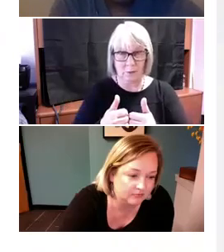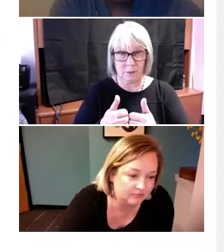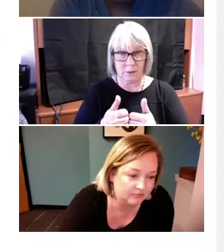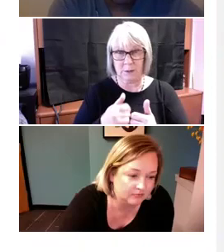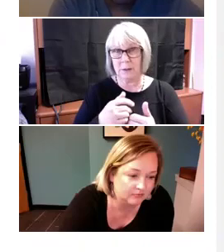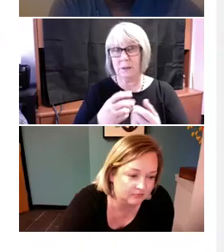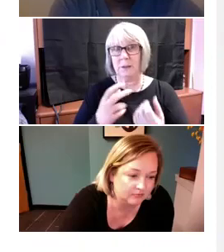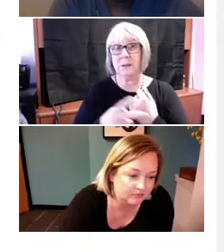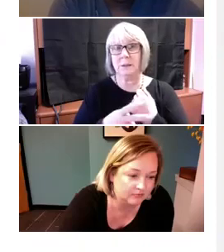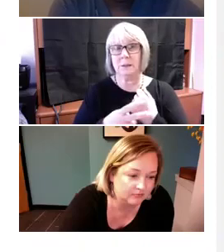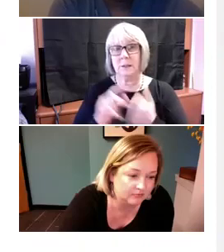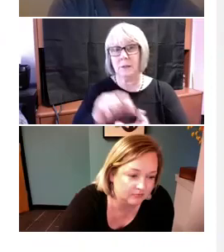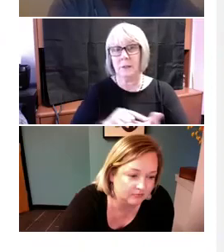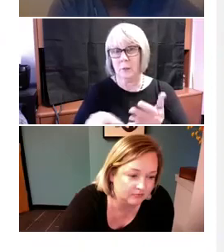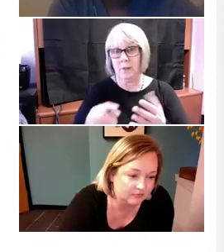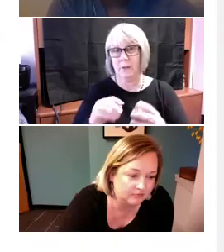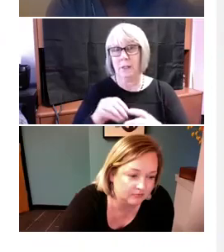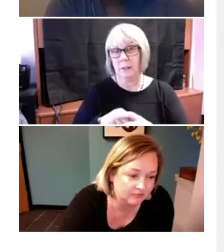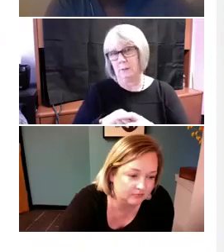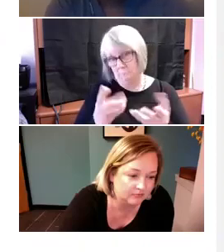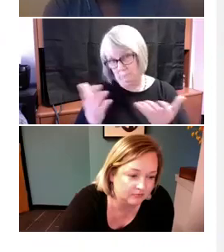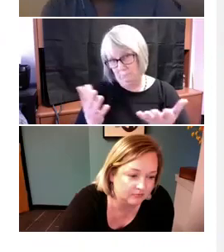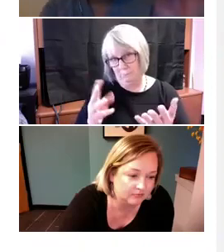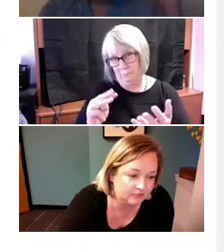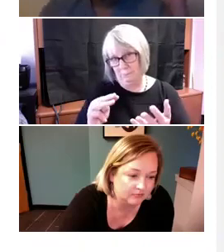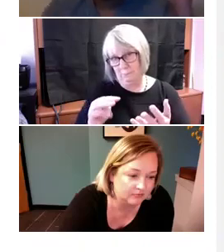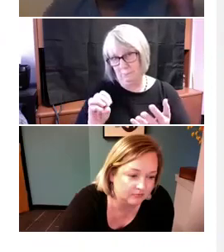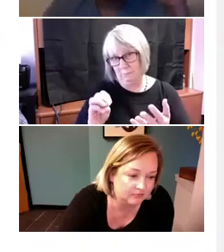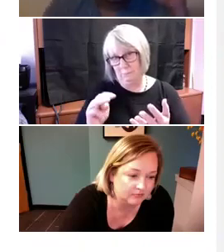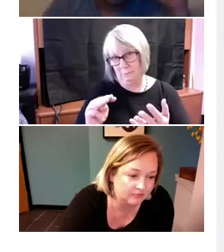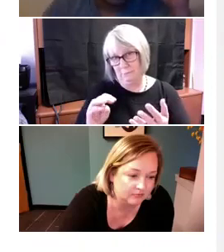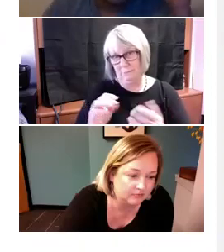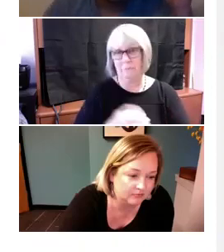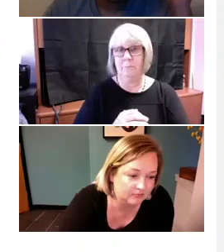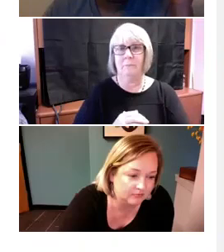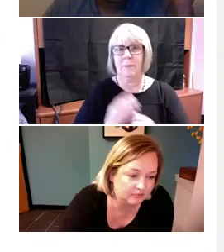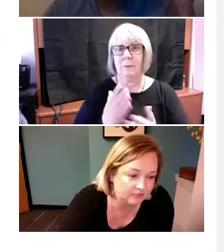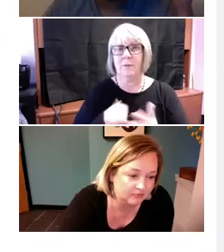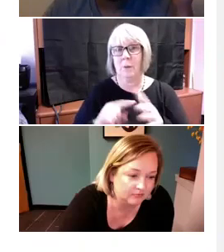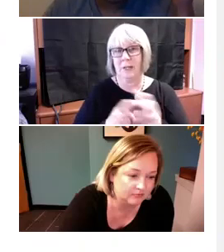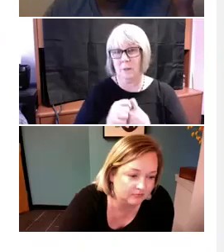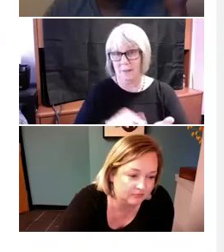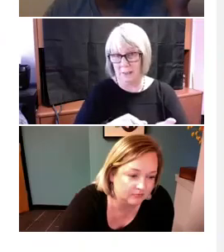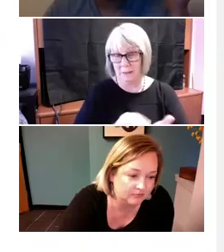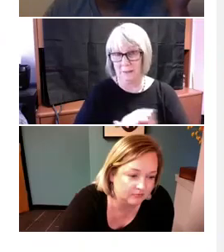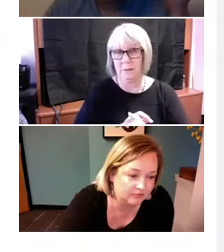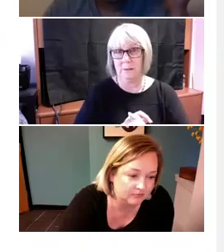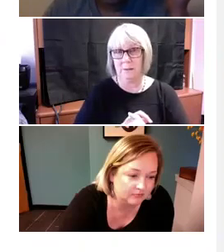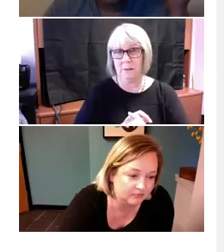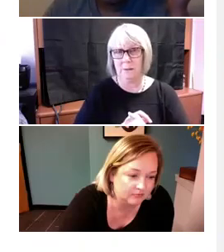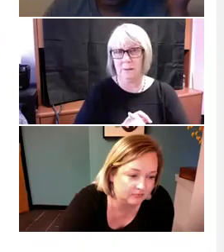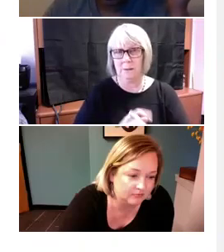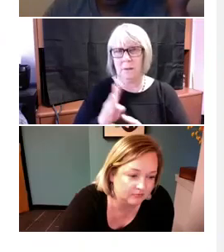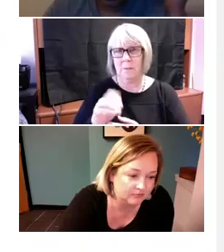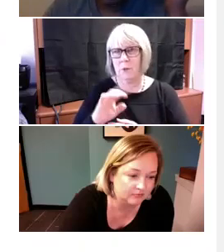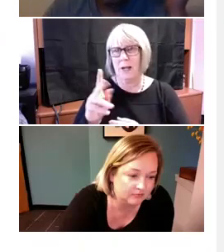save a graph in memory, before I begin with this, Brian Akins,